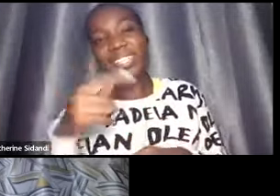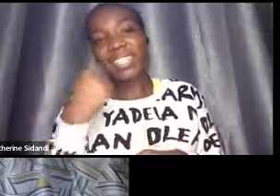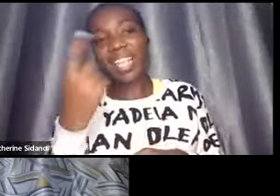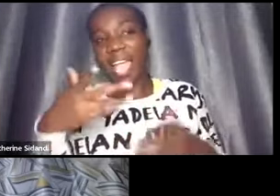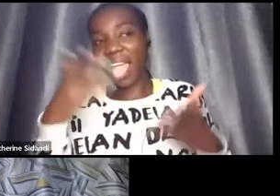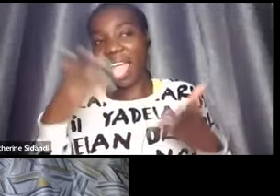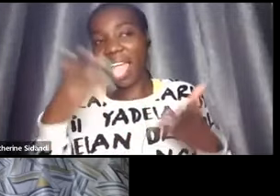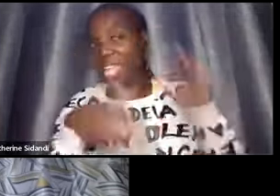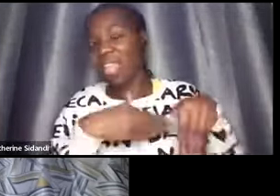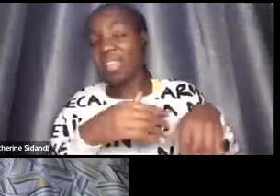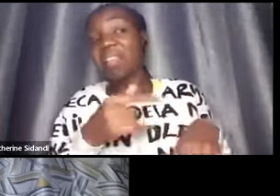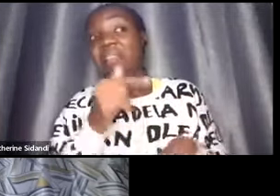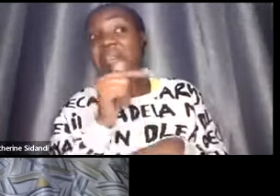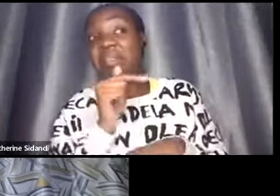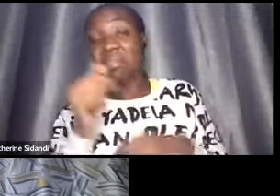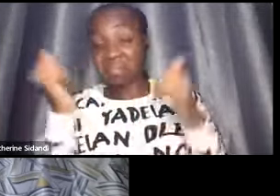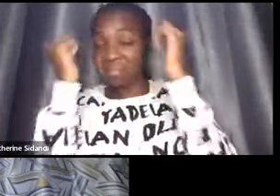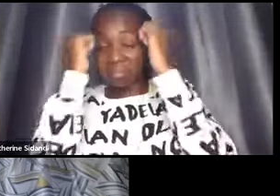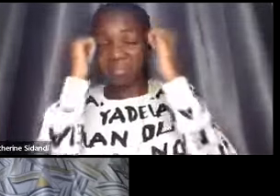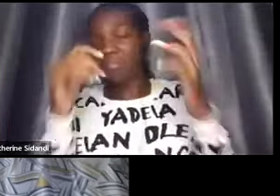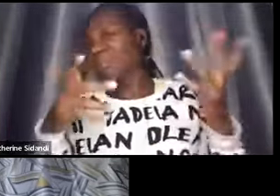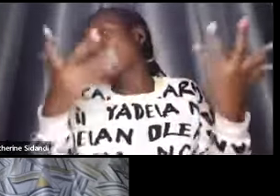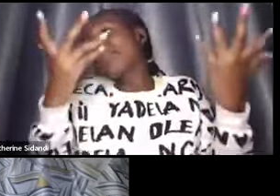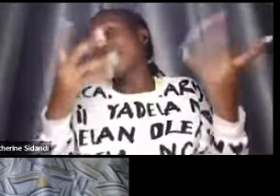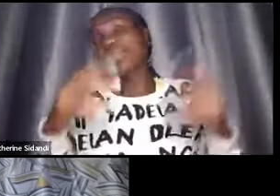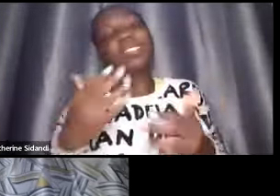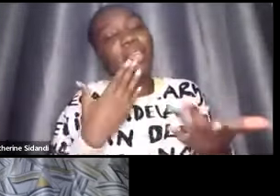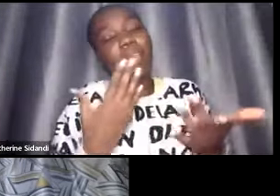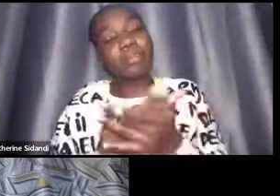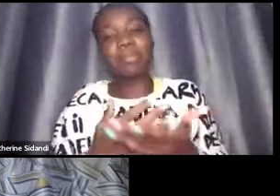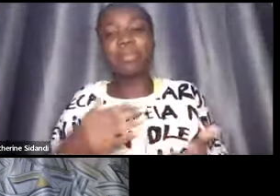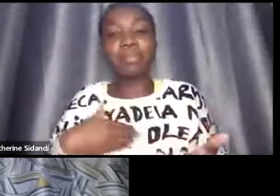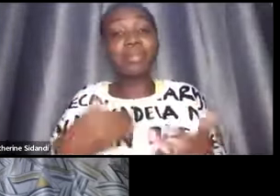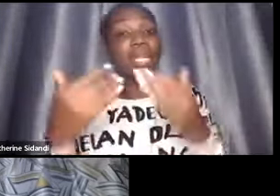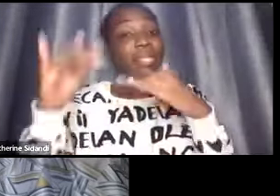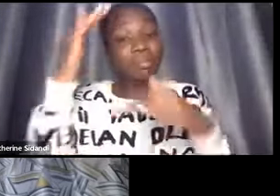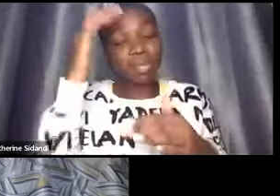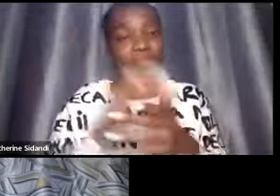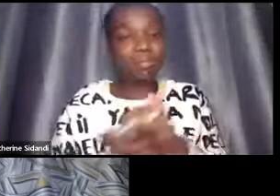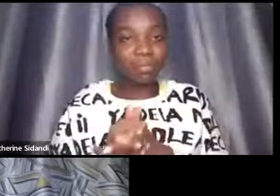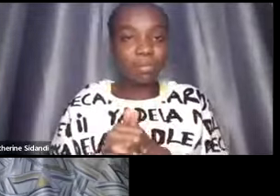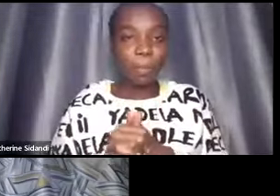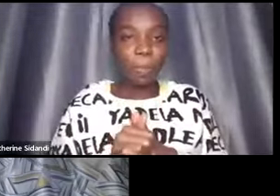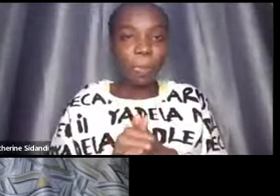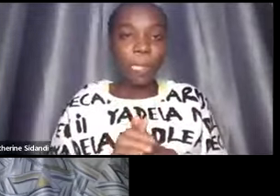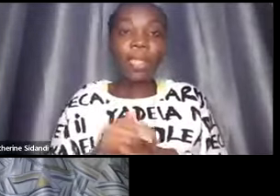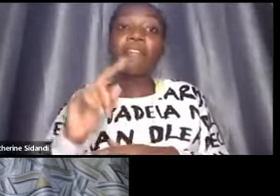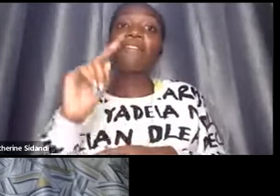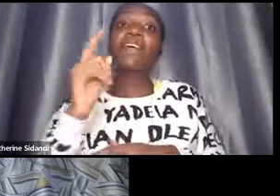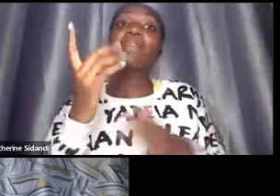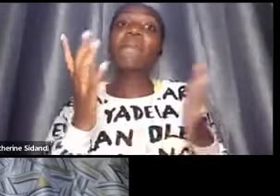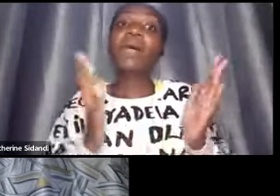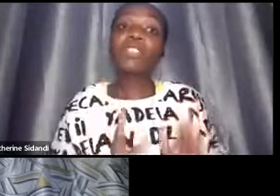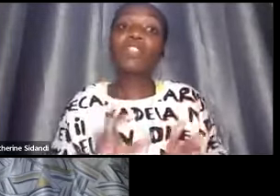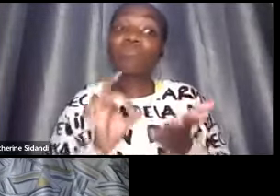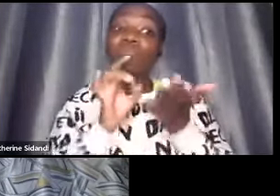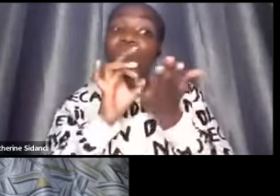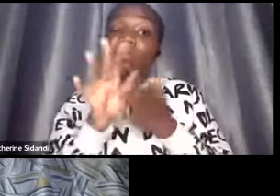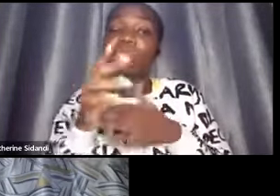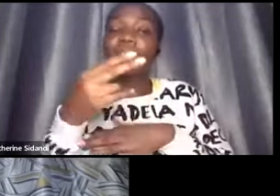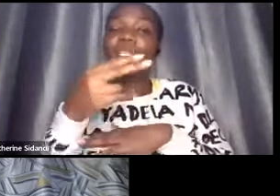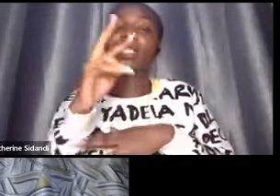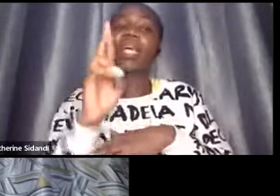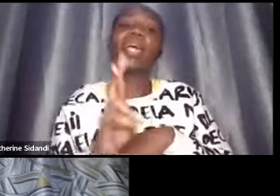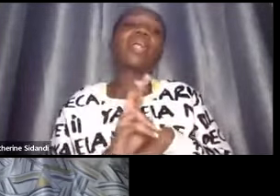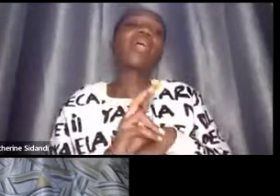academic. I told them, thank you. I'm an expert. The first person to be dismissed was the HR manager. The company was sold to an